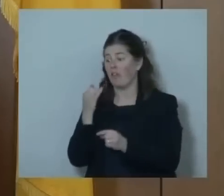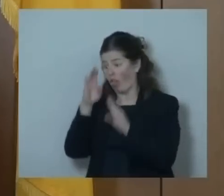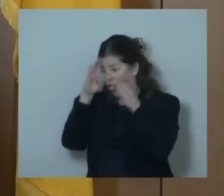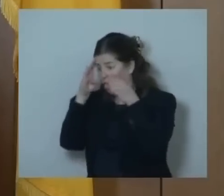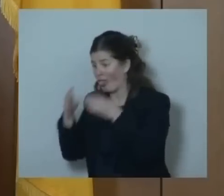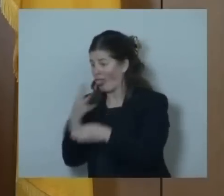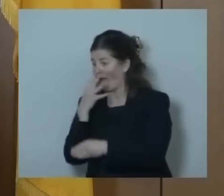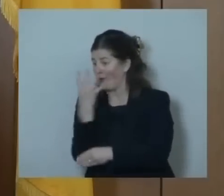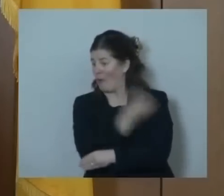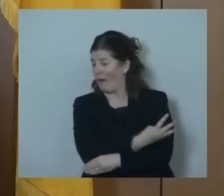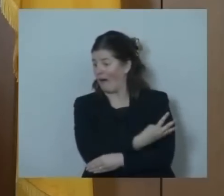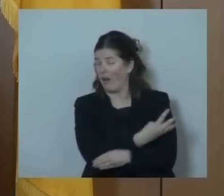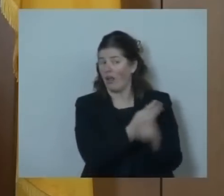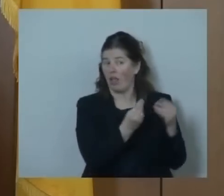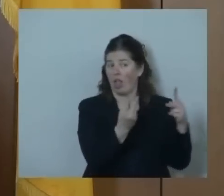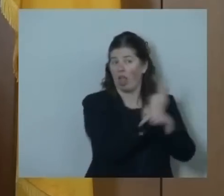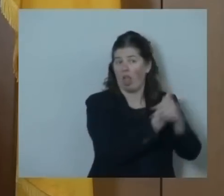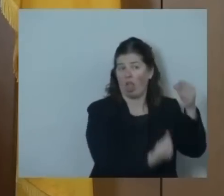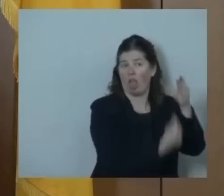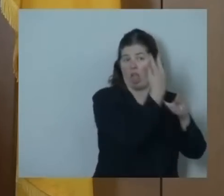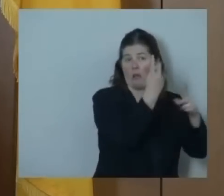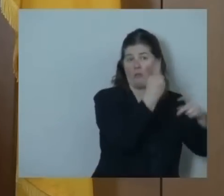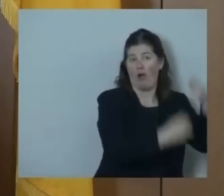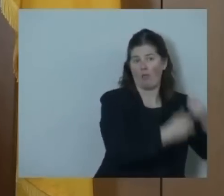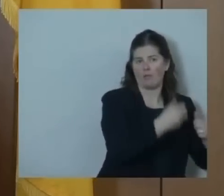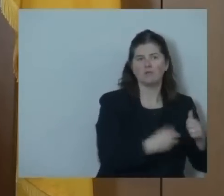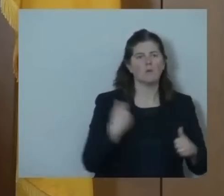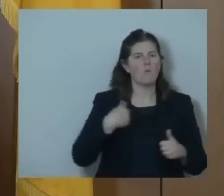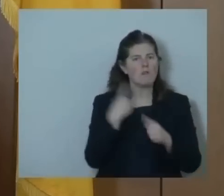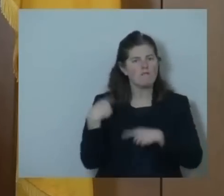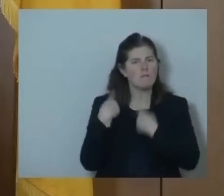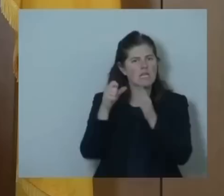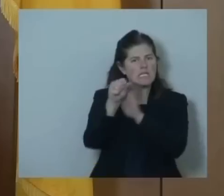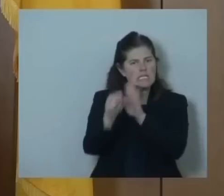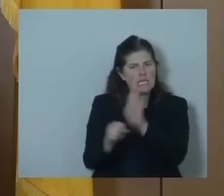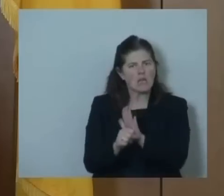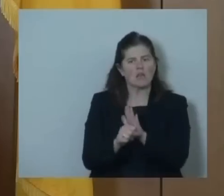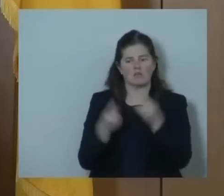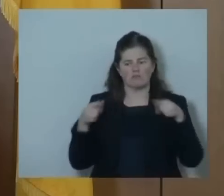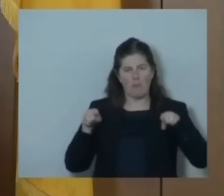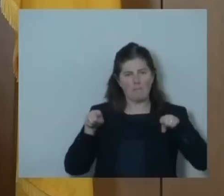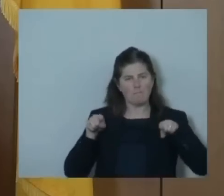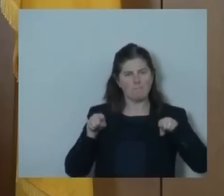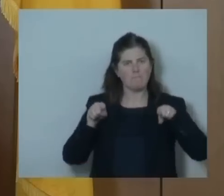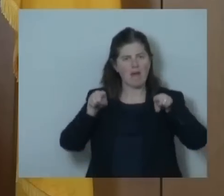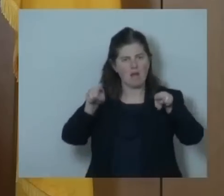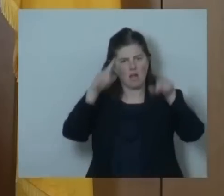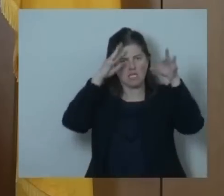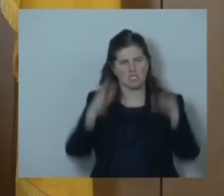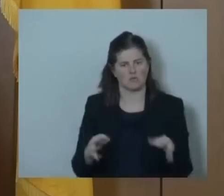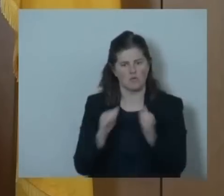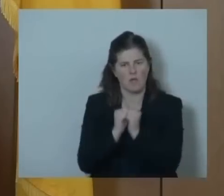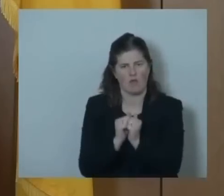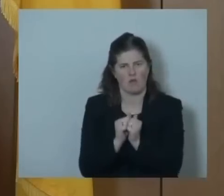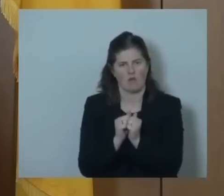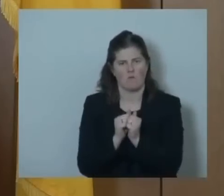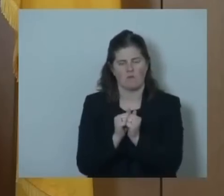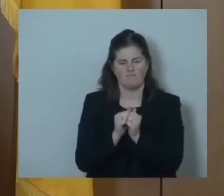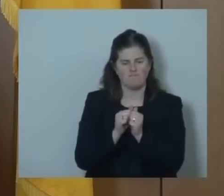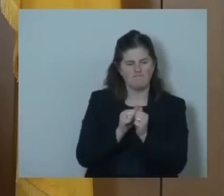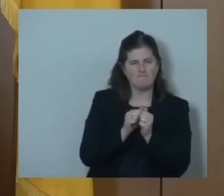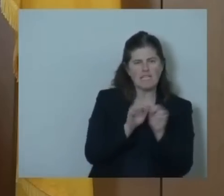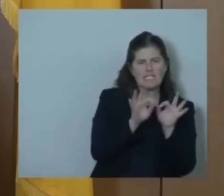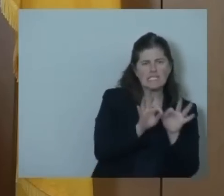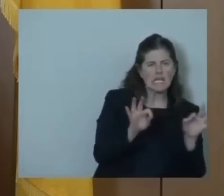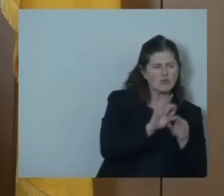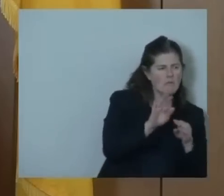aren't solving things. We're going to be a state, and have been already, at doing parallel decision making, looking at essential businesses